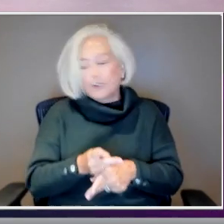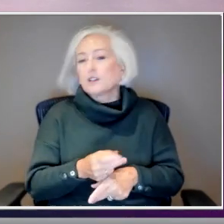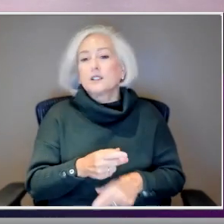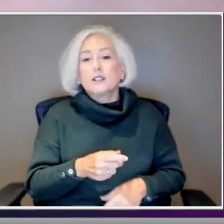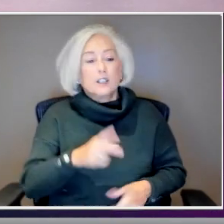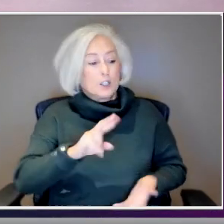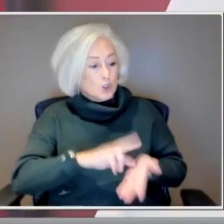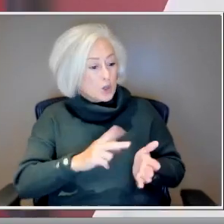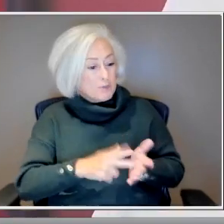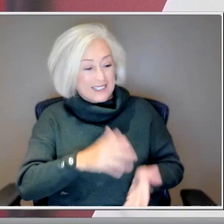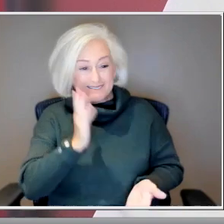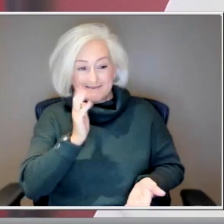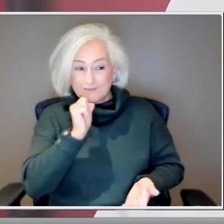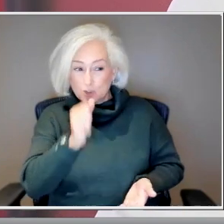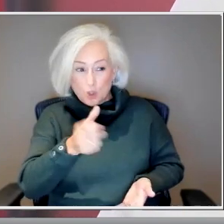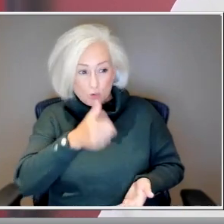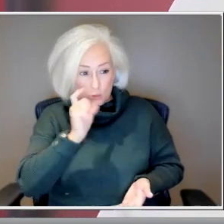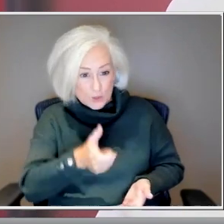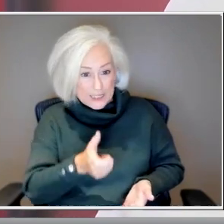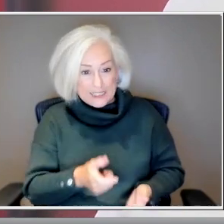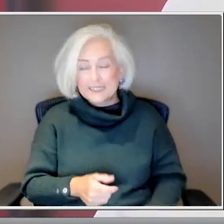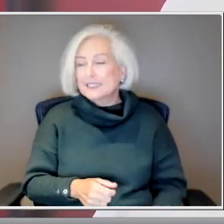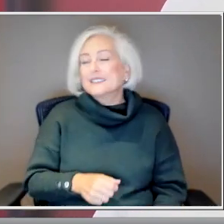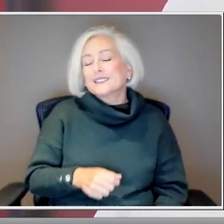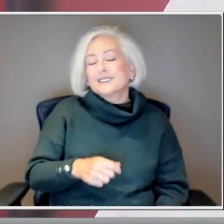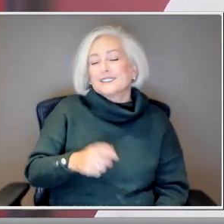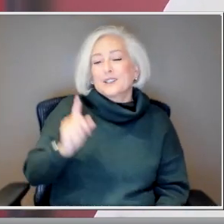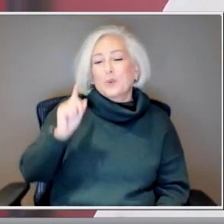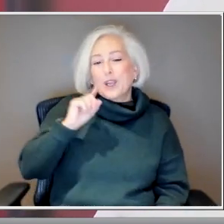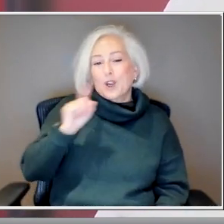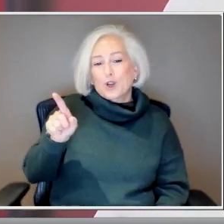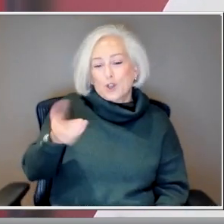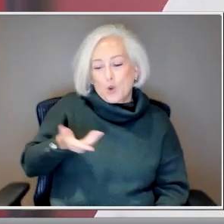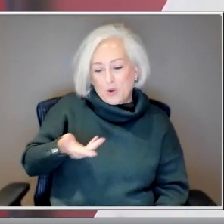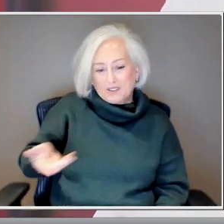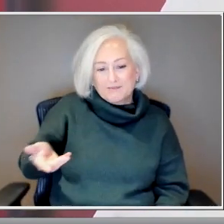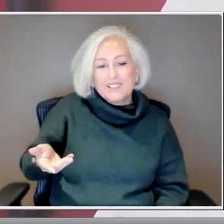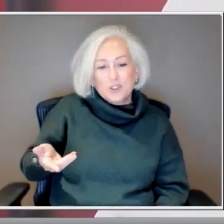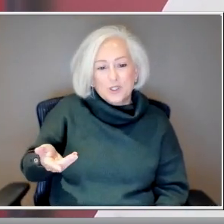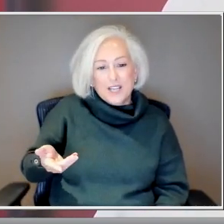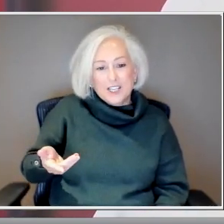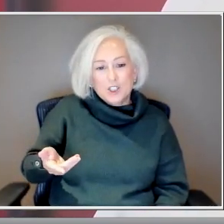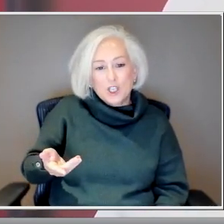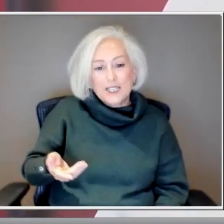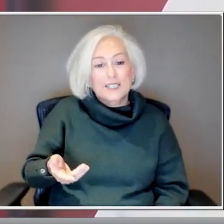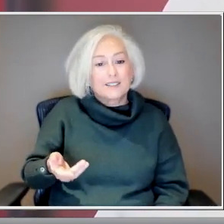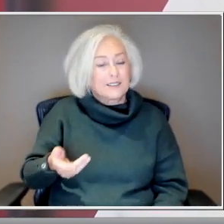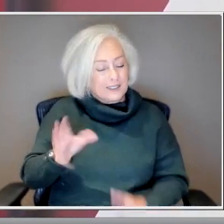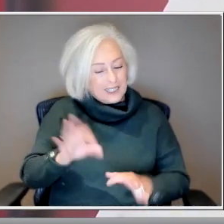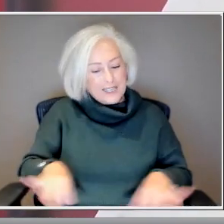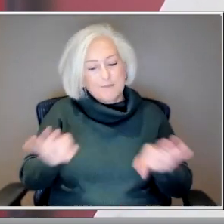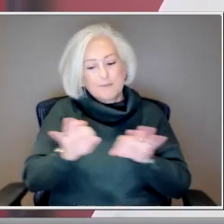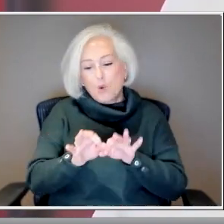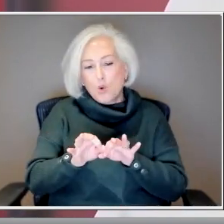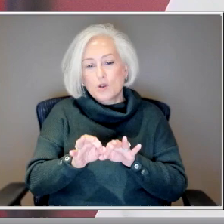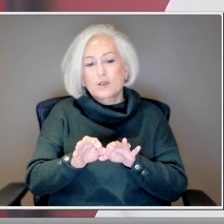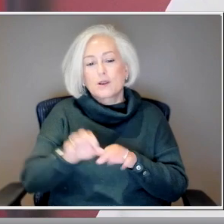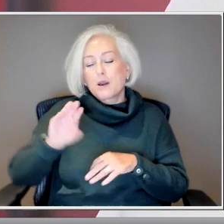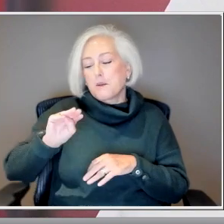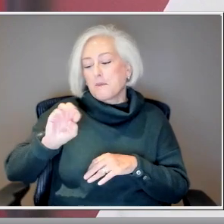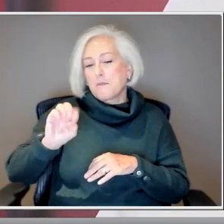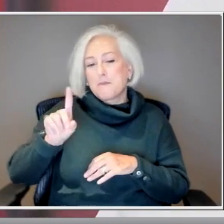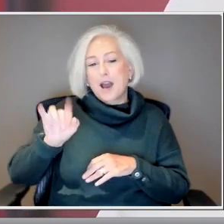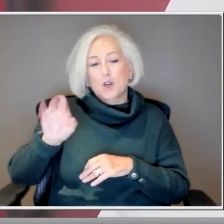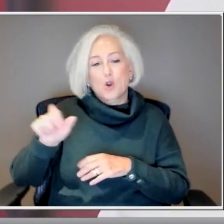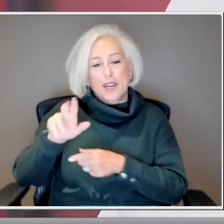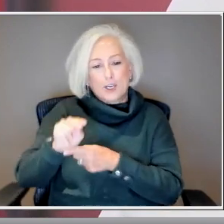drinking, and we kind of heard your intro, people drink. I think moderation is the key, and for everything, including food,